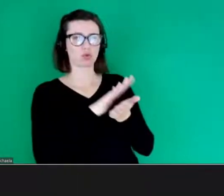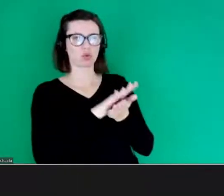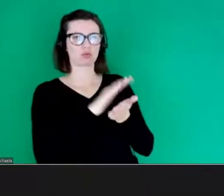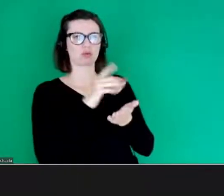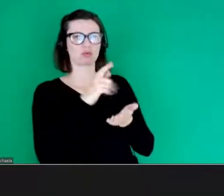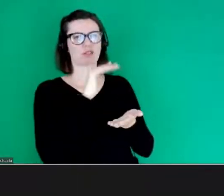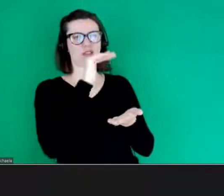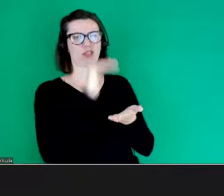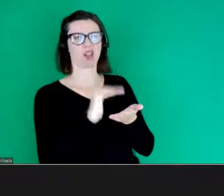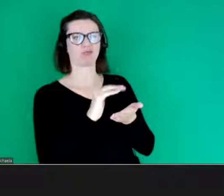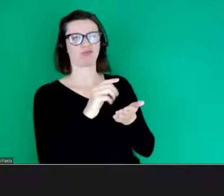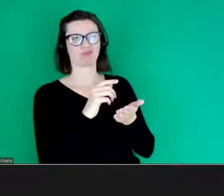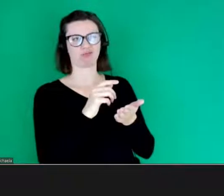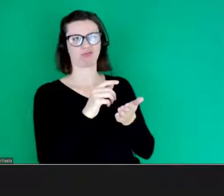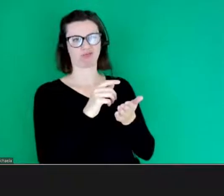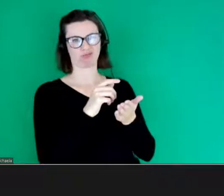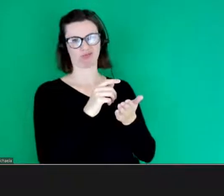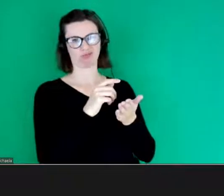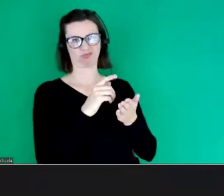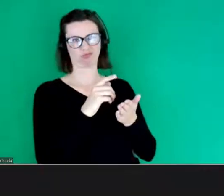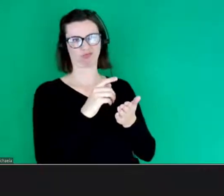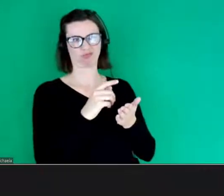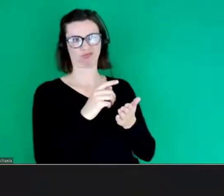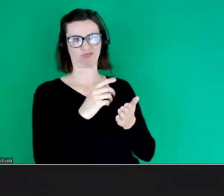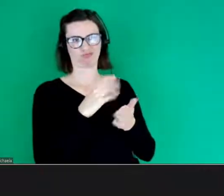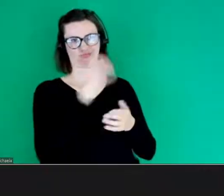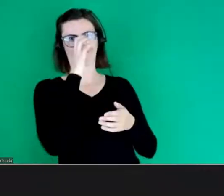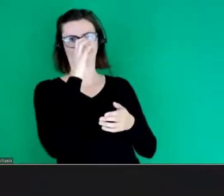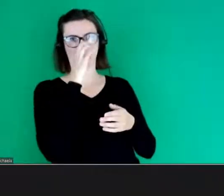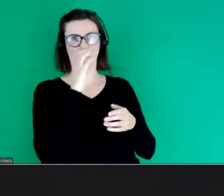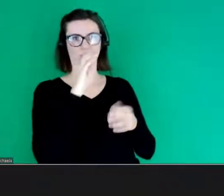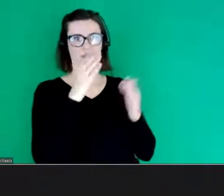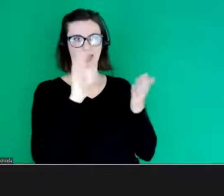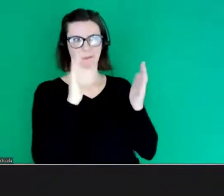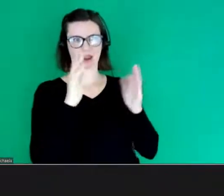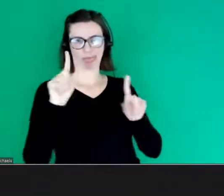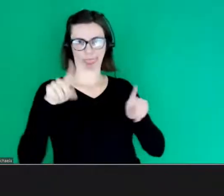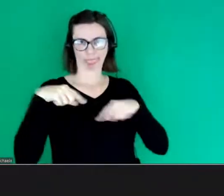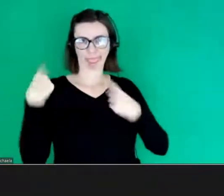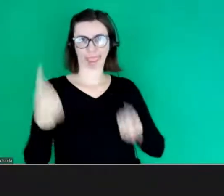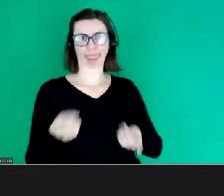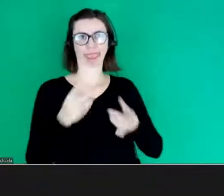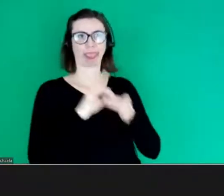restrictive than the ones that we have had in place for a long time